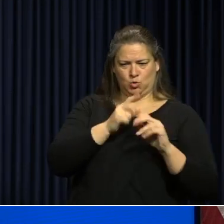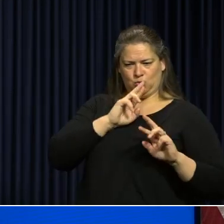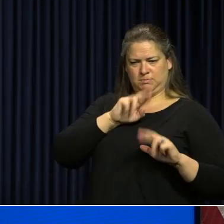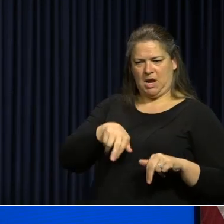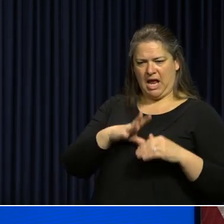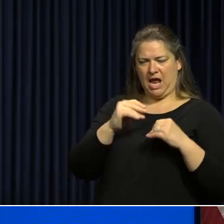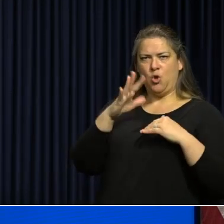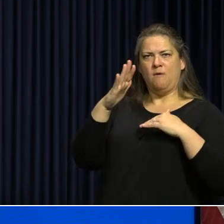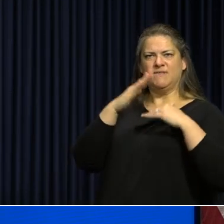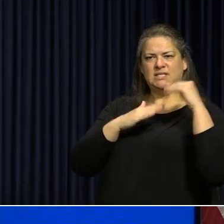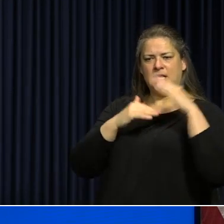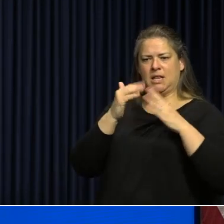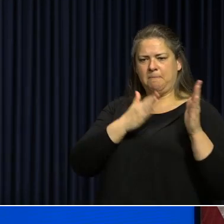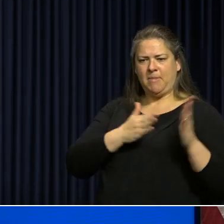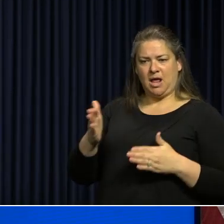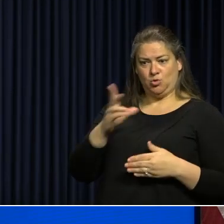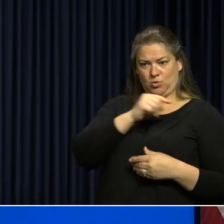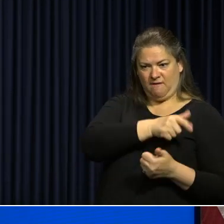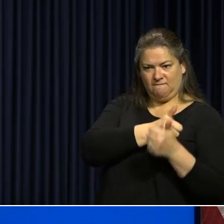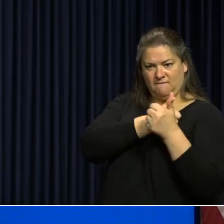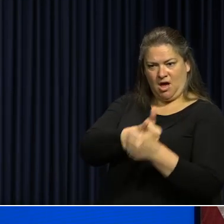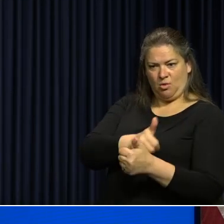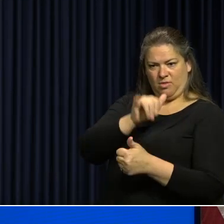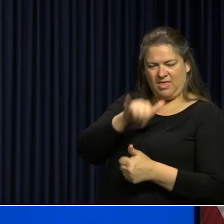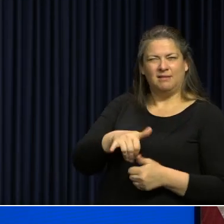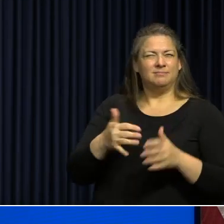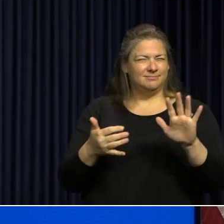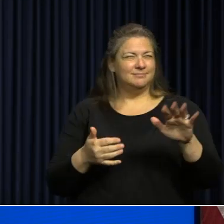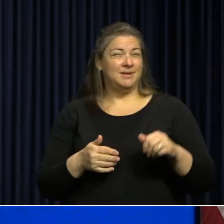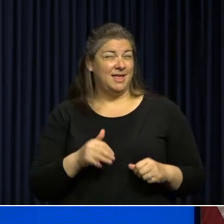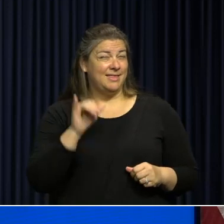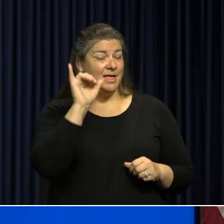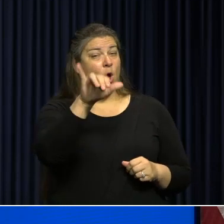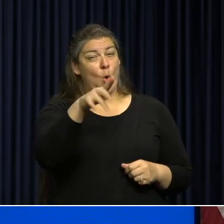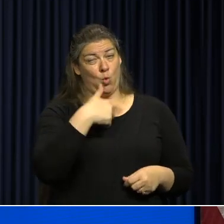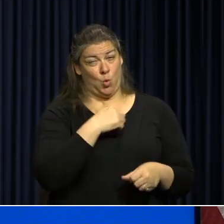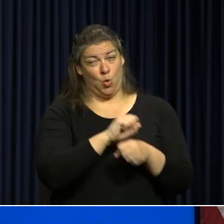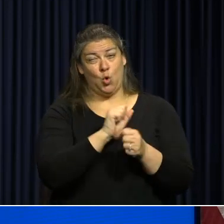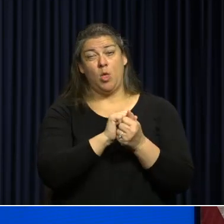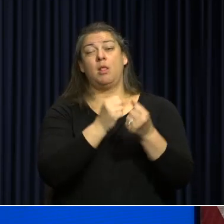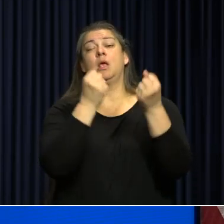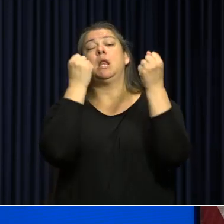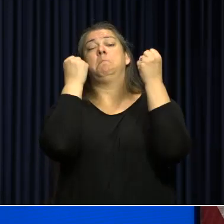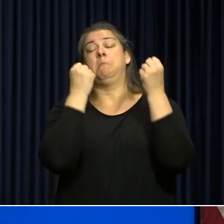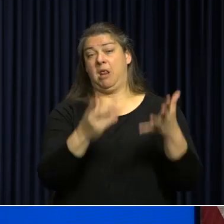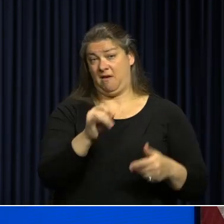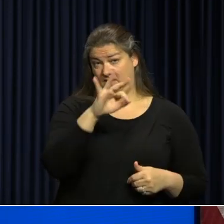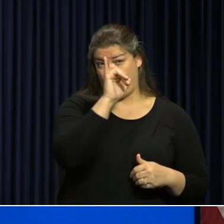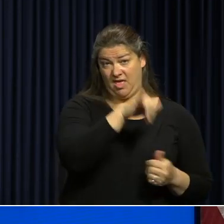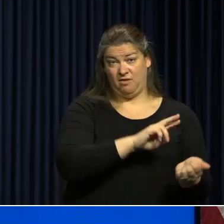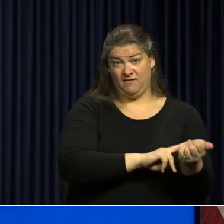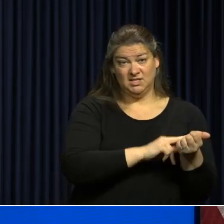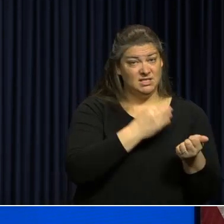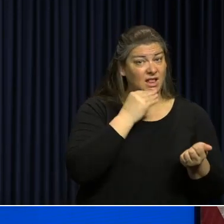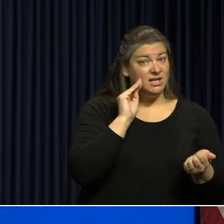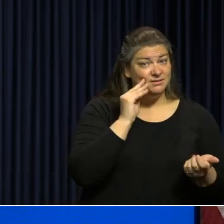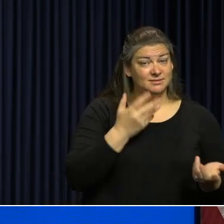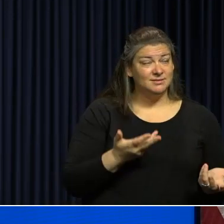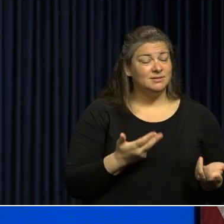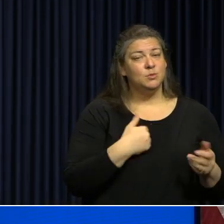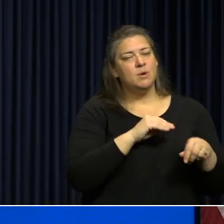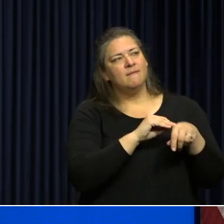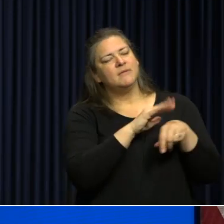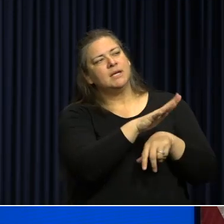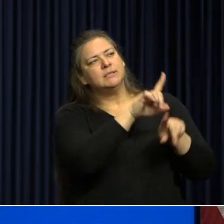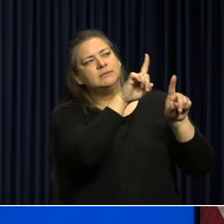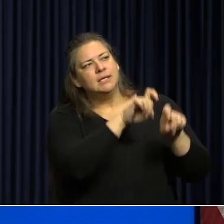plan we put out there of best practices. Right now, we're working with a number of these facilities to advise on testing,